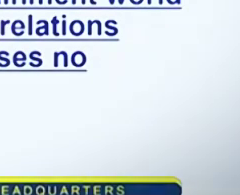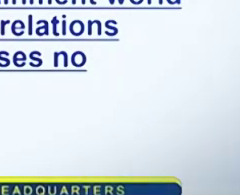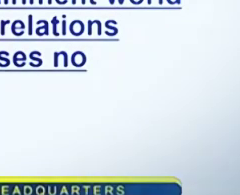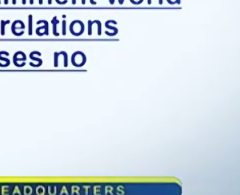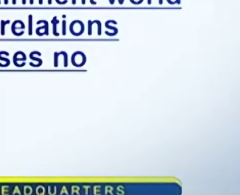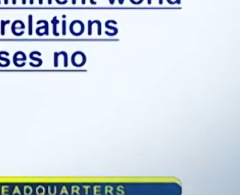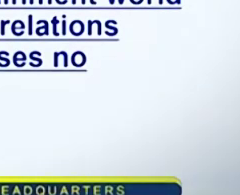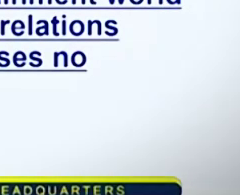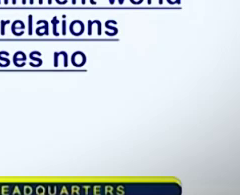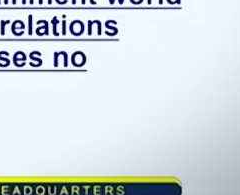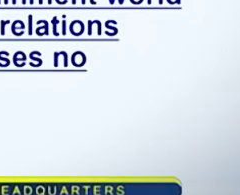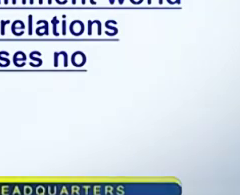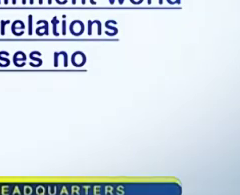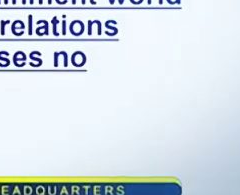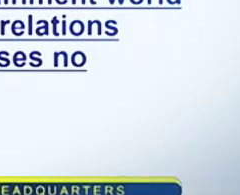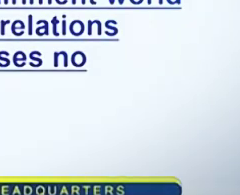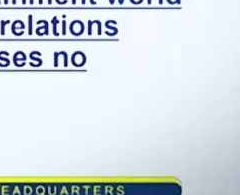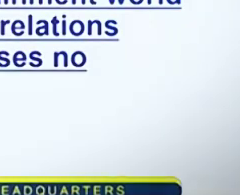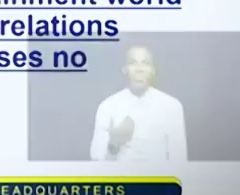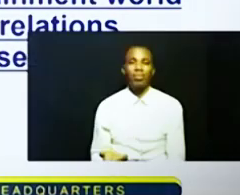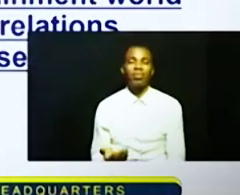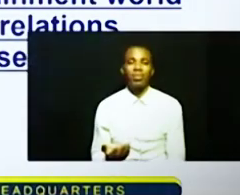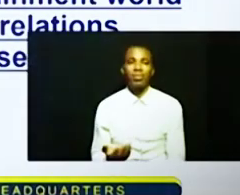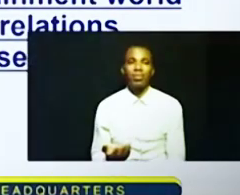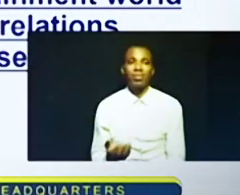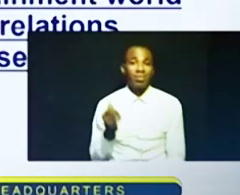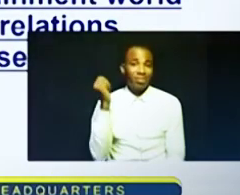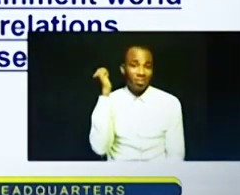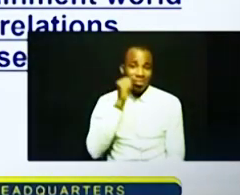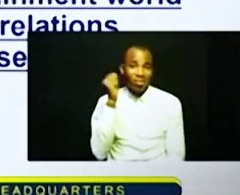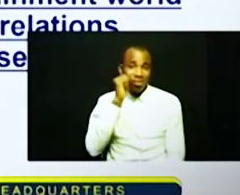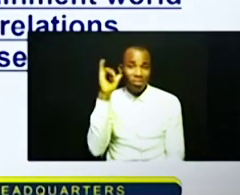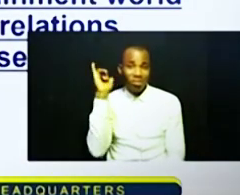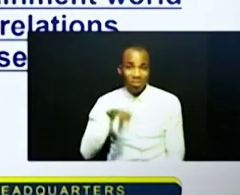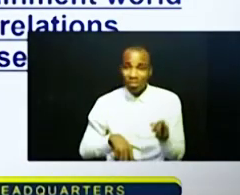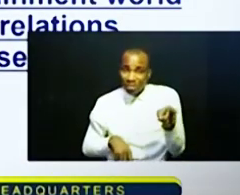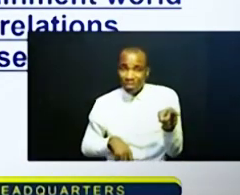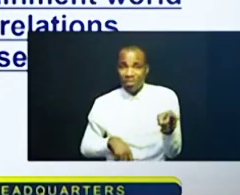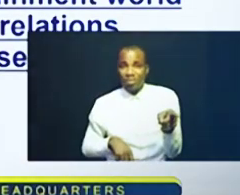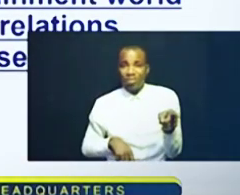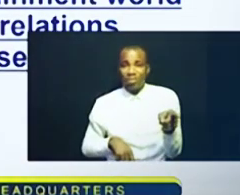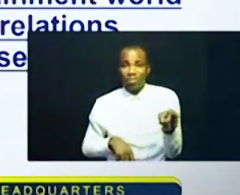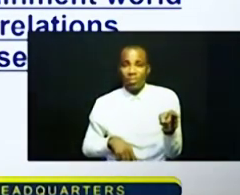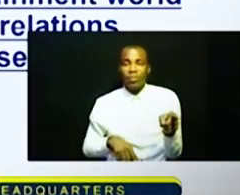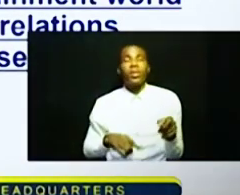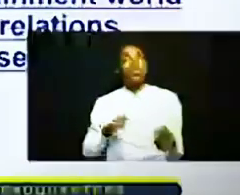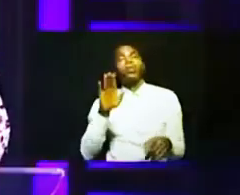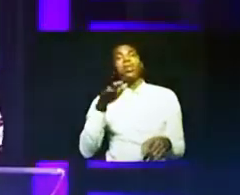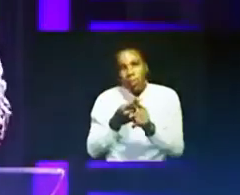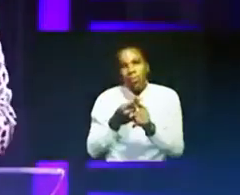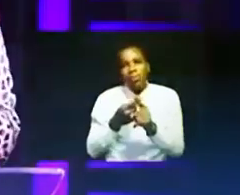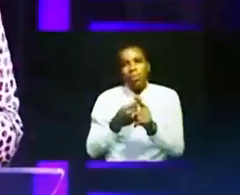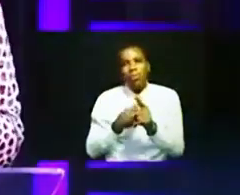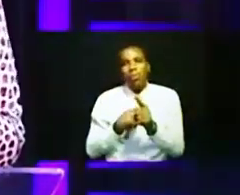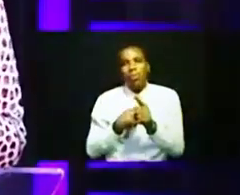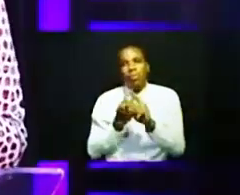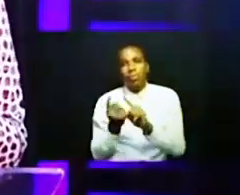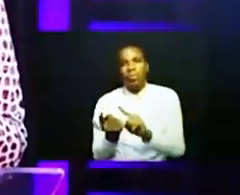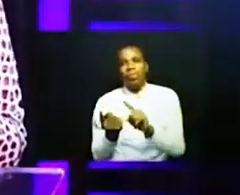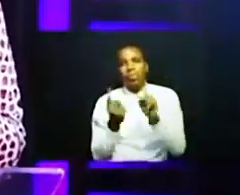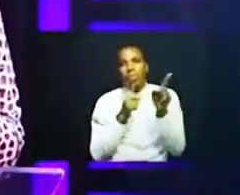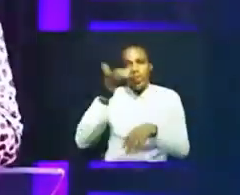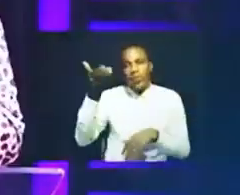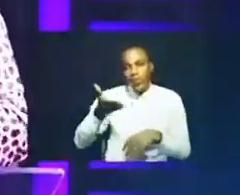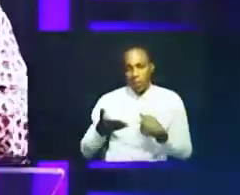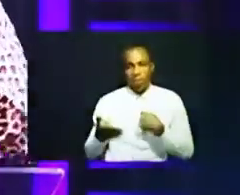unstable. She's representing an era. See, when I was in Kofodia, I was